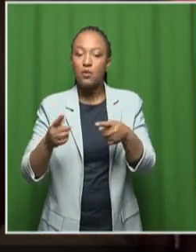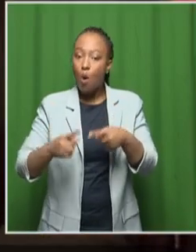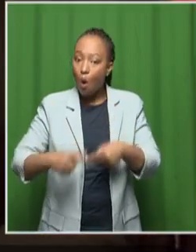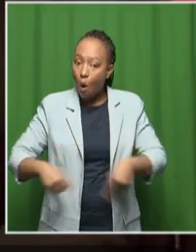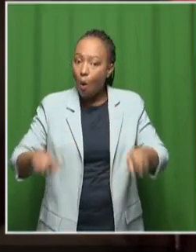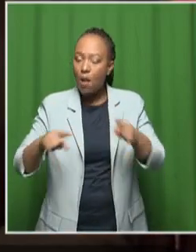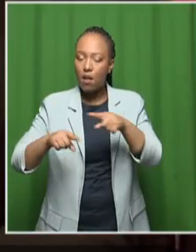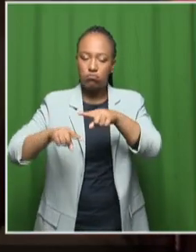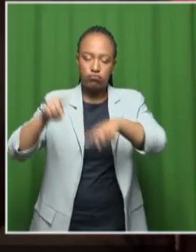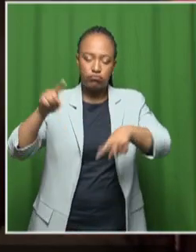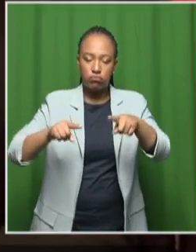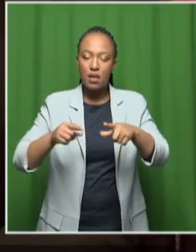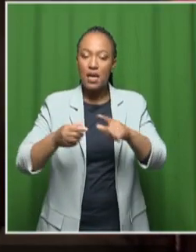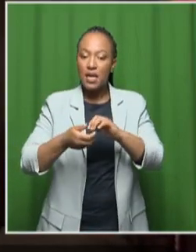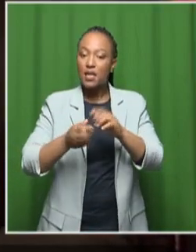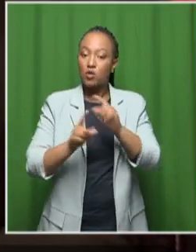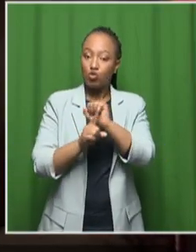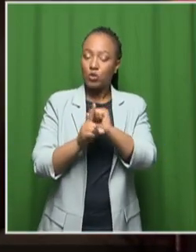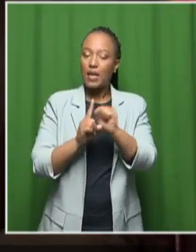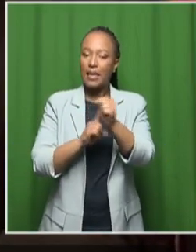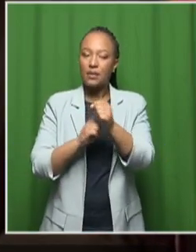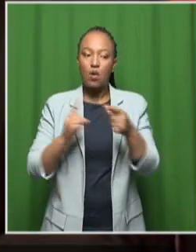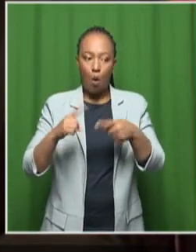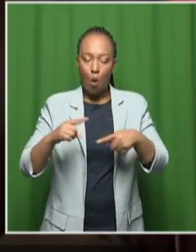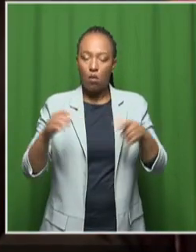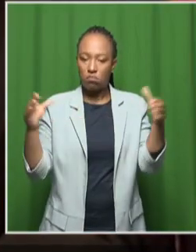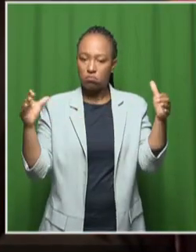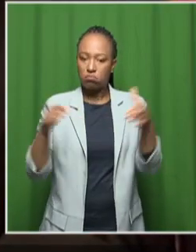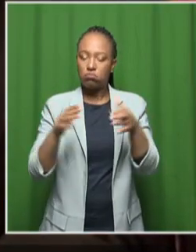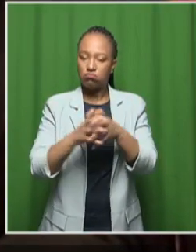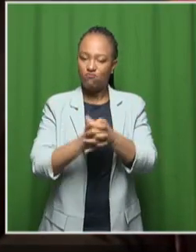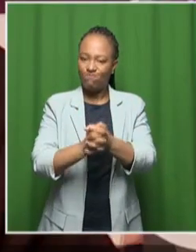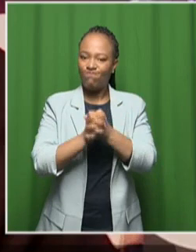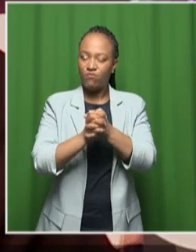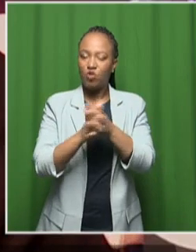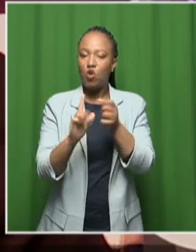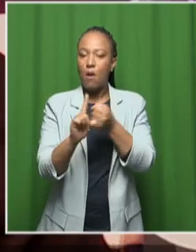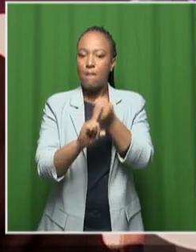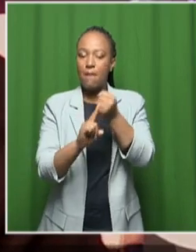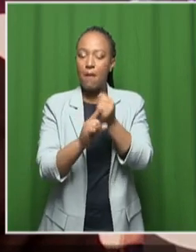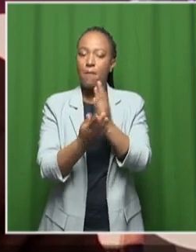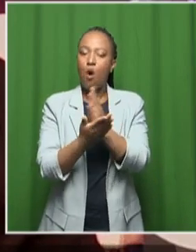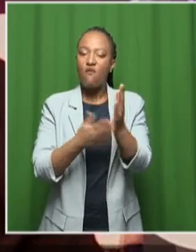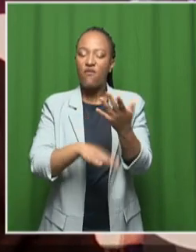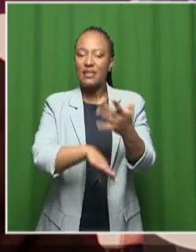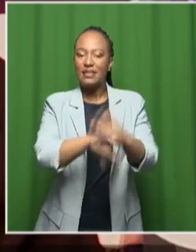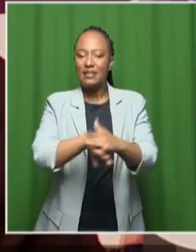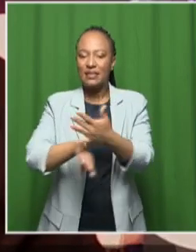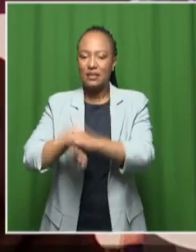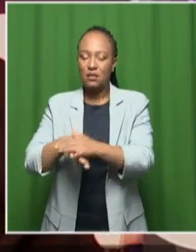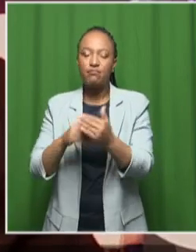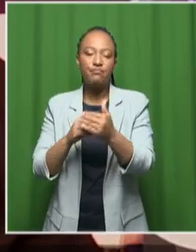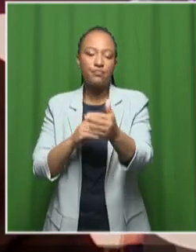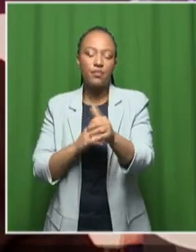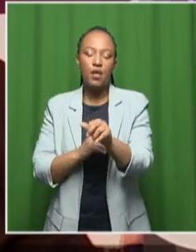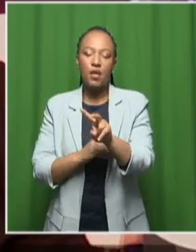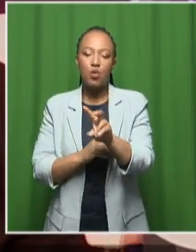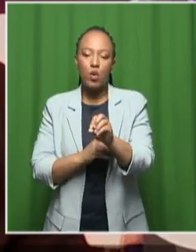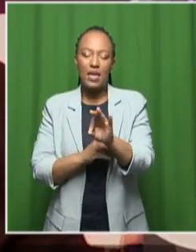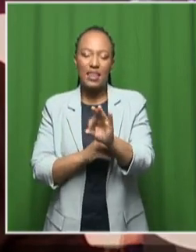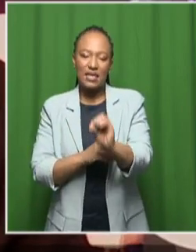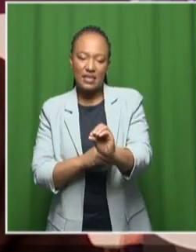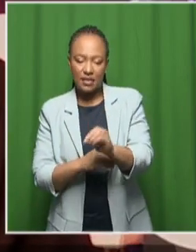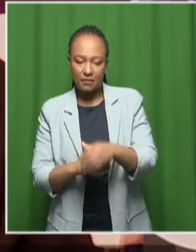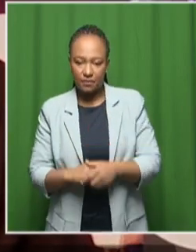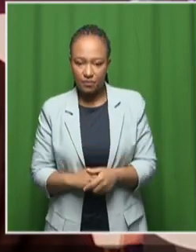to reduce new TB infections and deaths by 2030. There's other risk groups that are not accessing